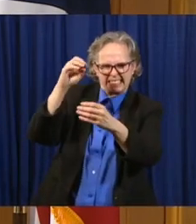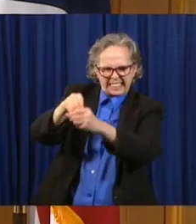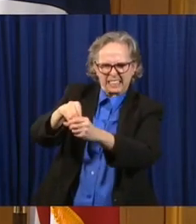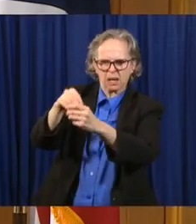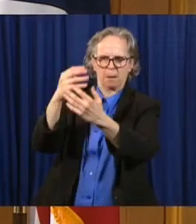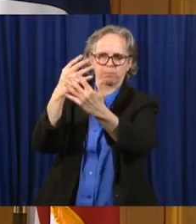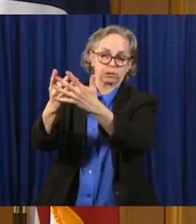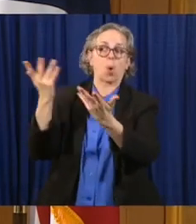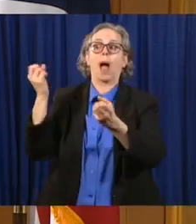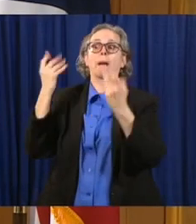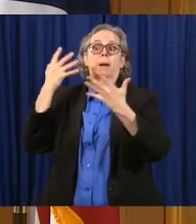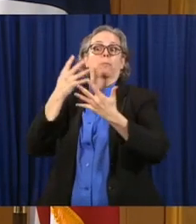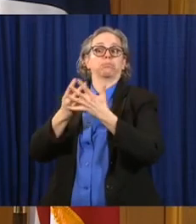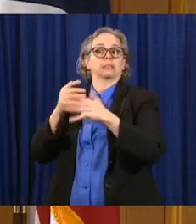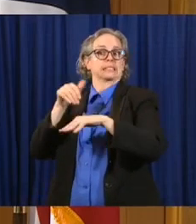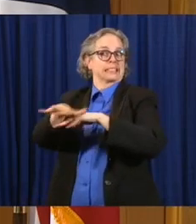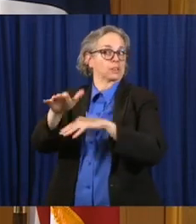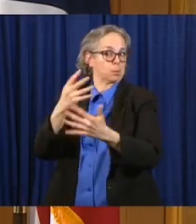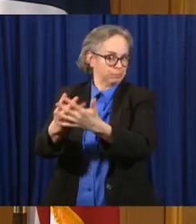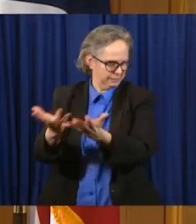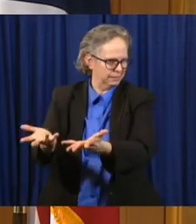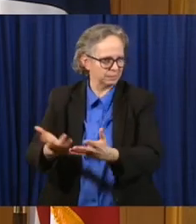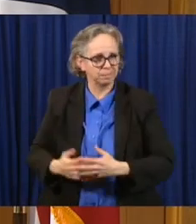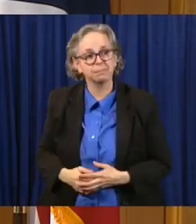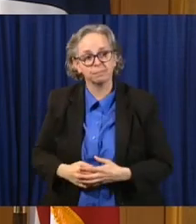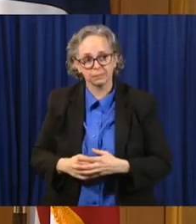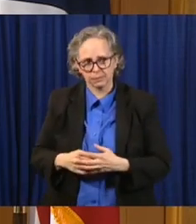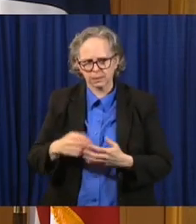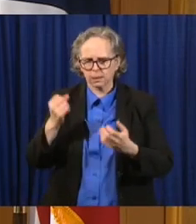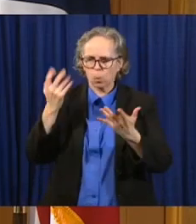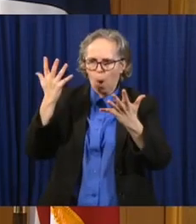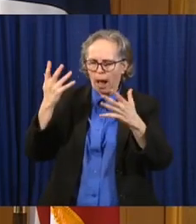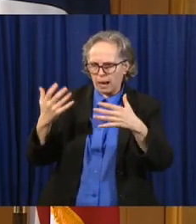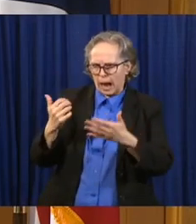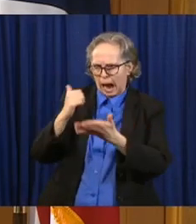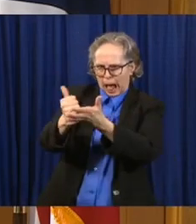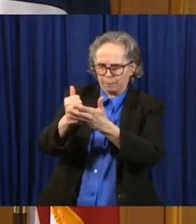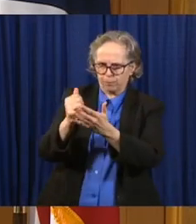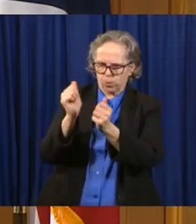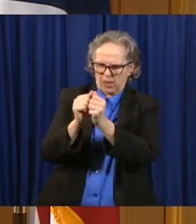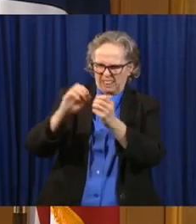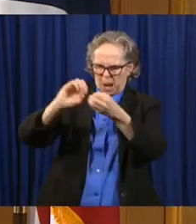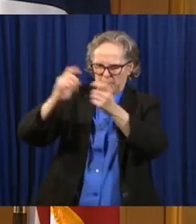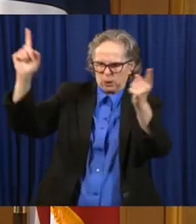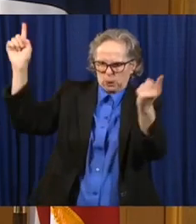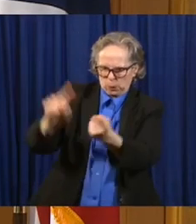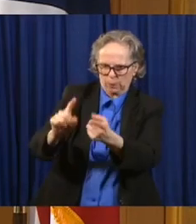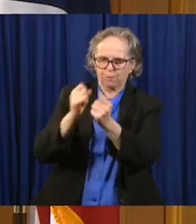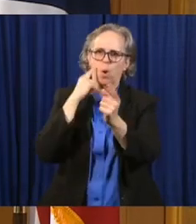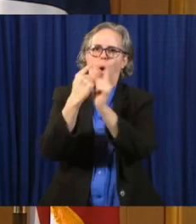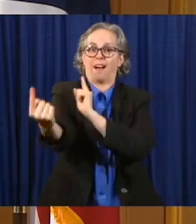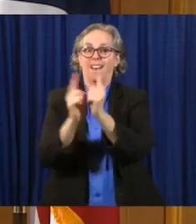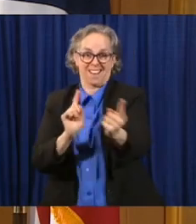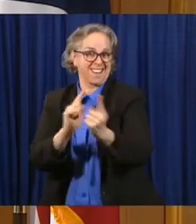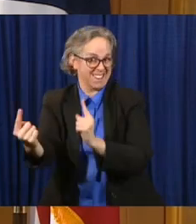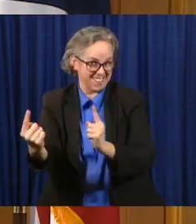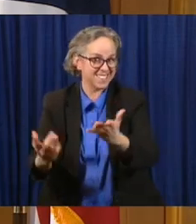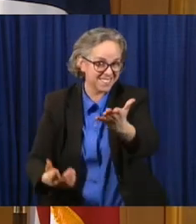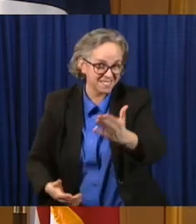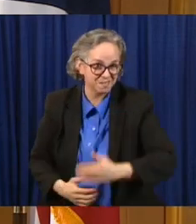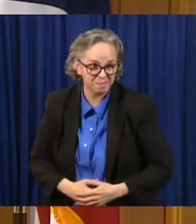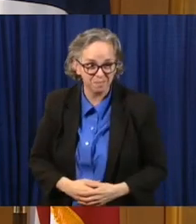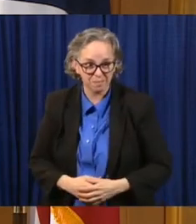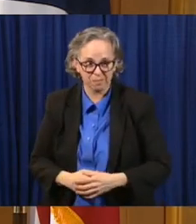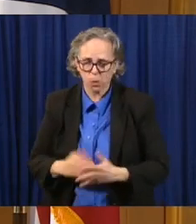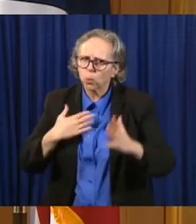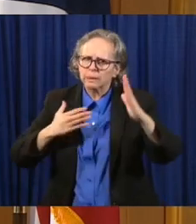us more room for the social distancing. We would expect those numbers to continue. Within the last 3 weeks, I